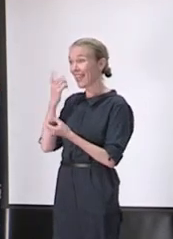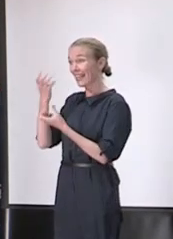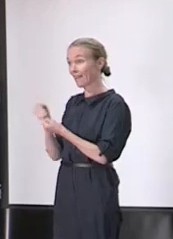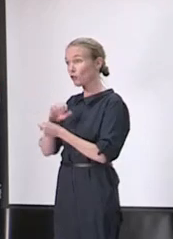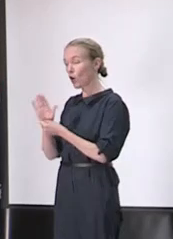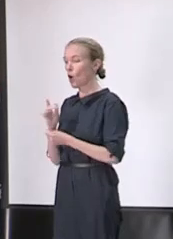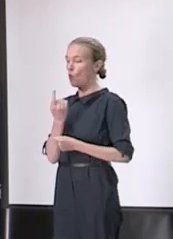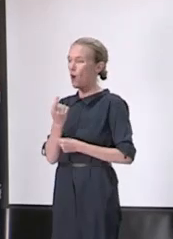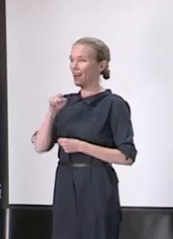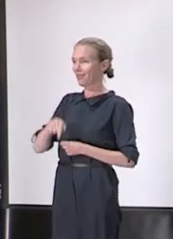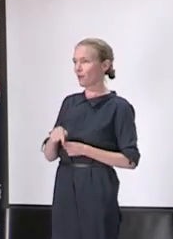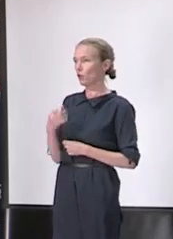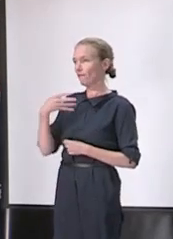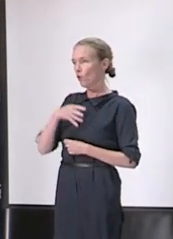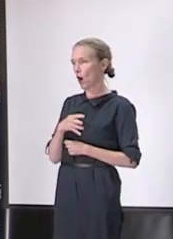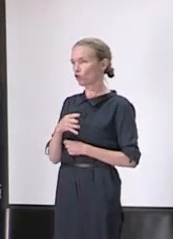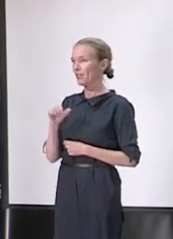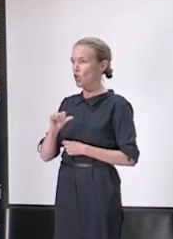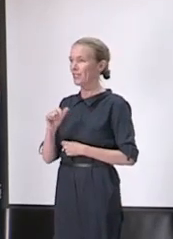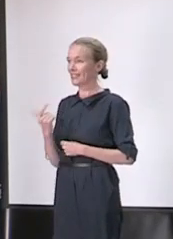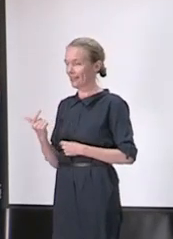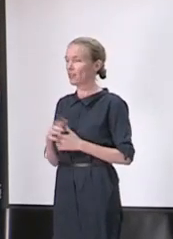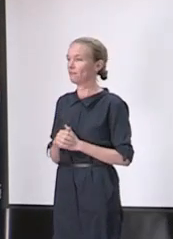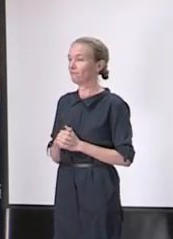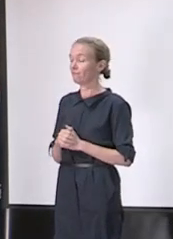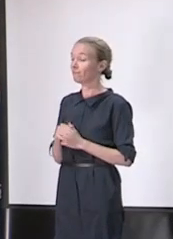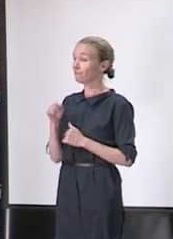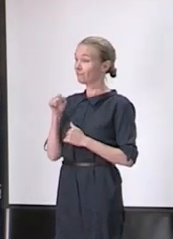at 1,497. And of these,